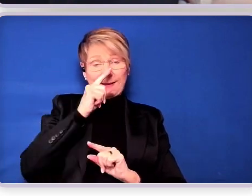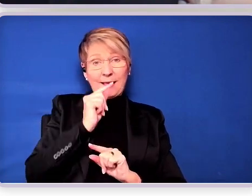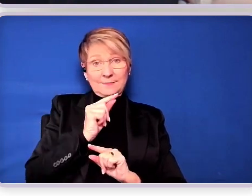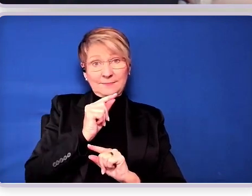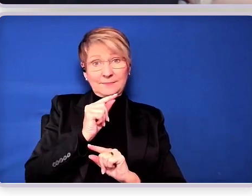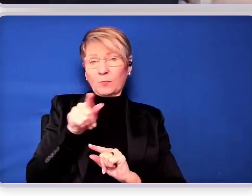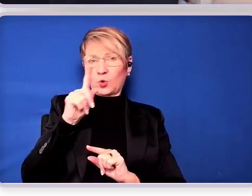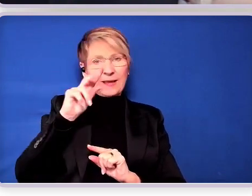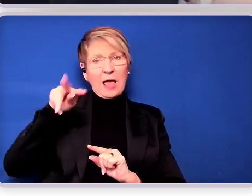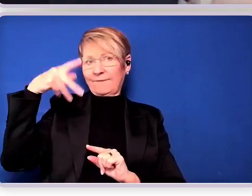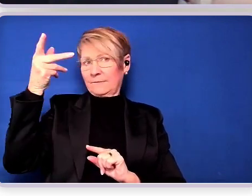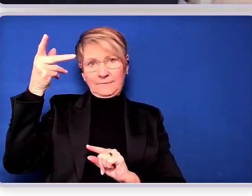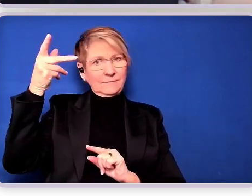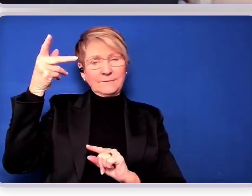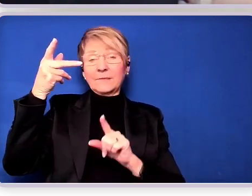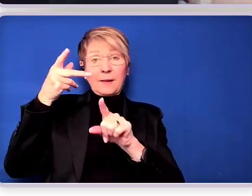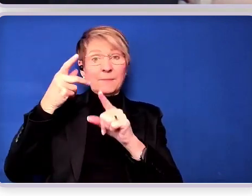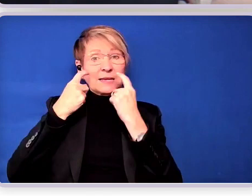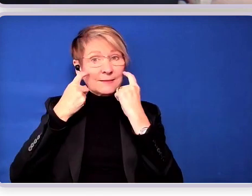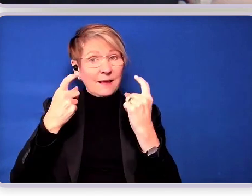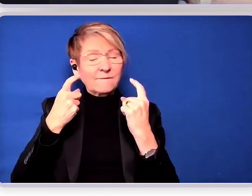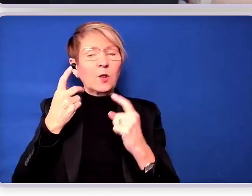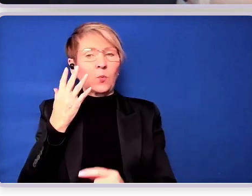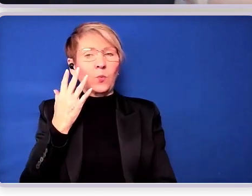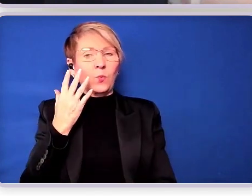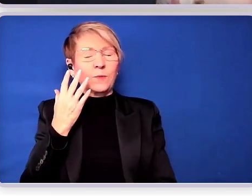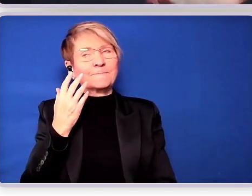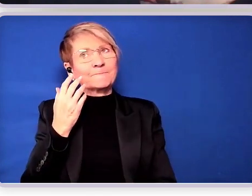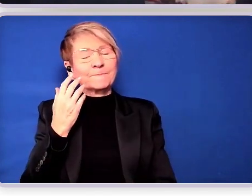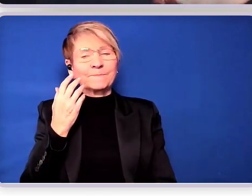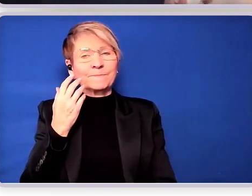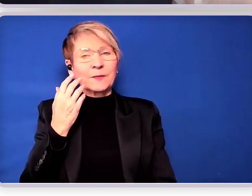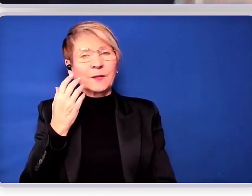watch out for your timing, because